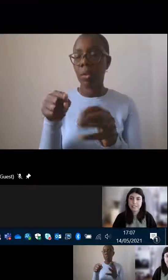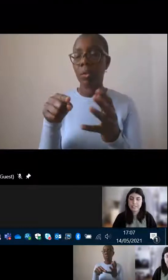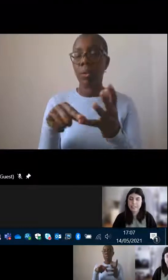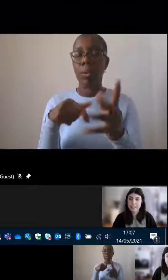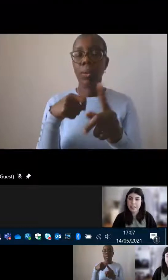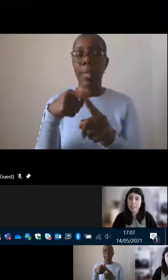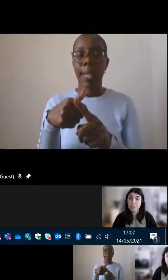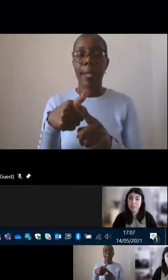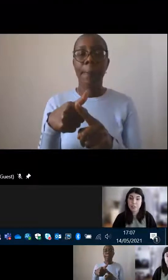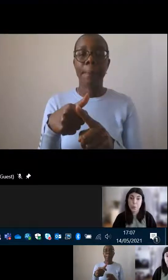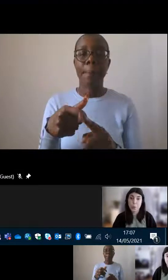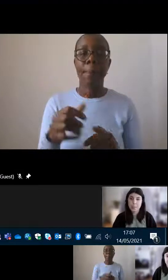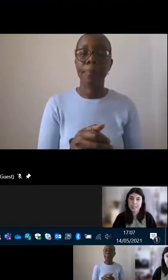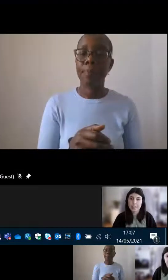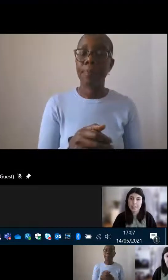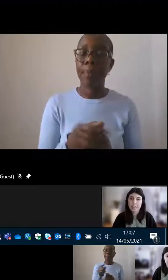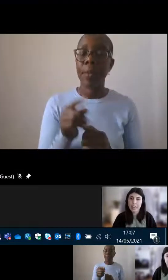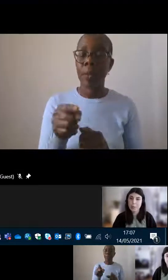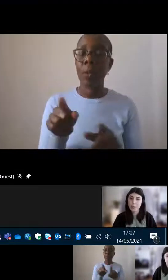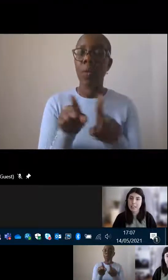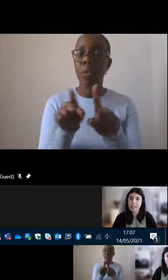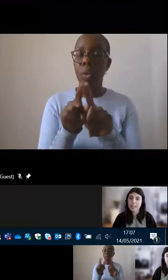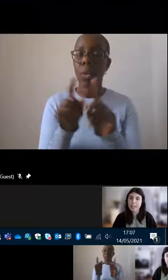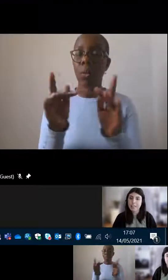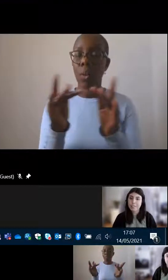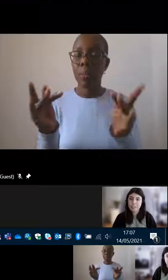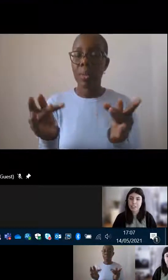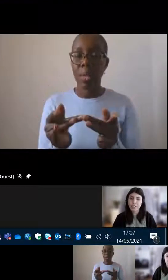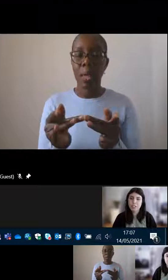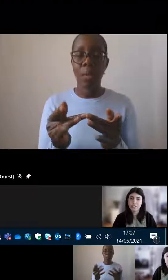office@highwaychurch.org.uk. And they've also got a website,